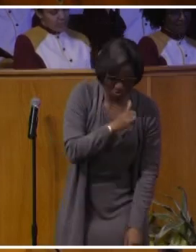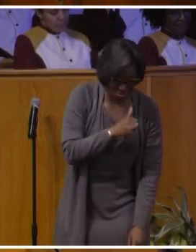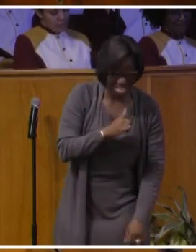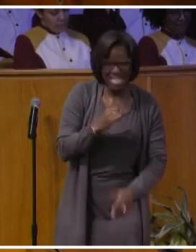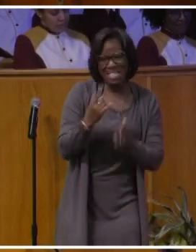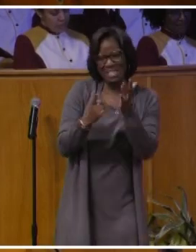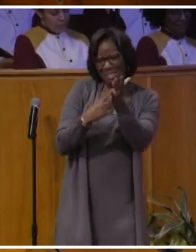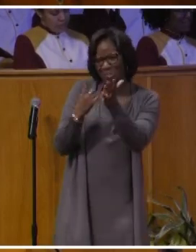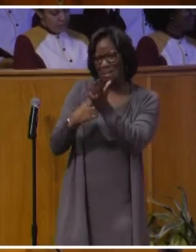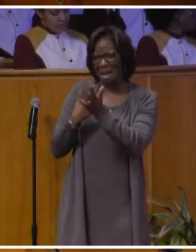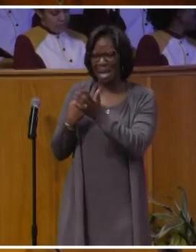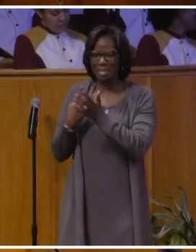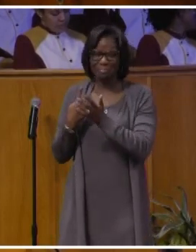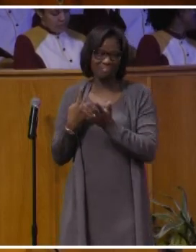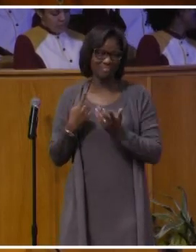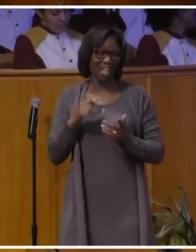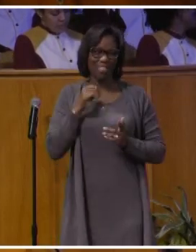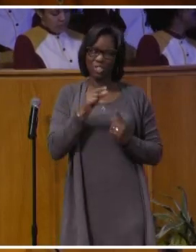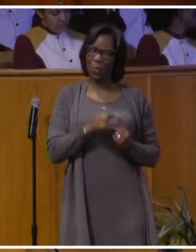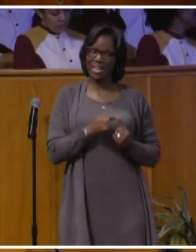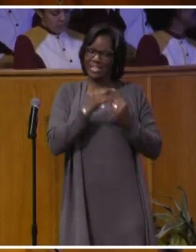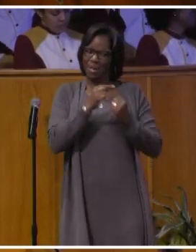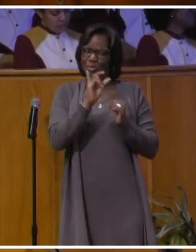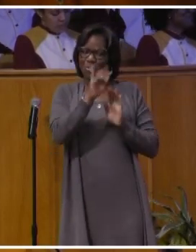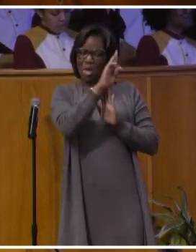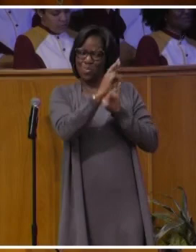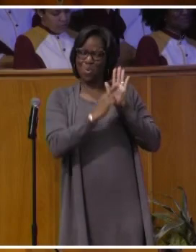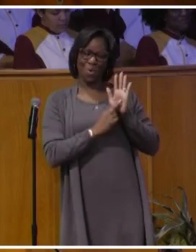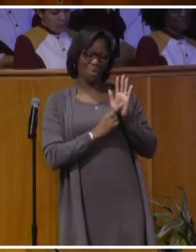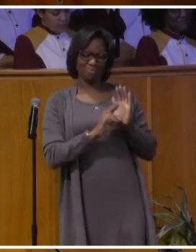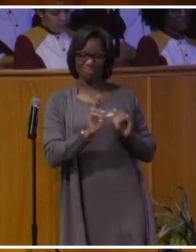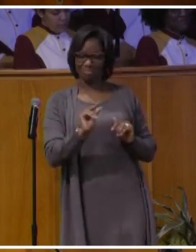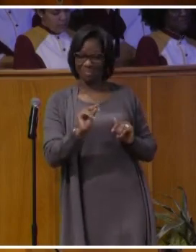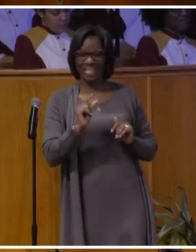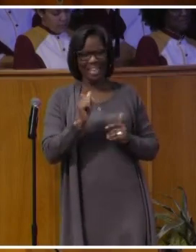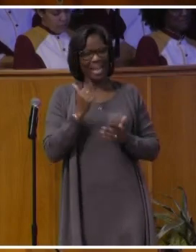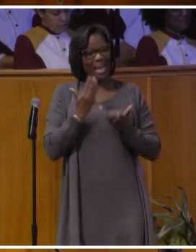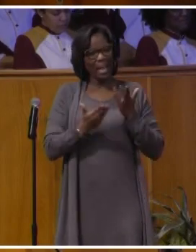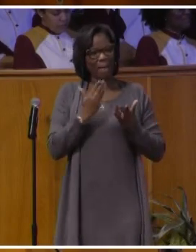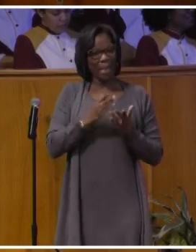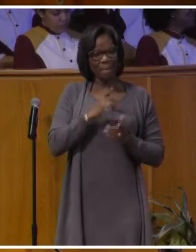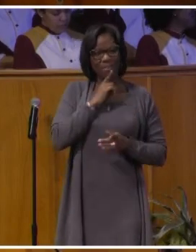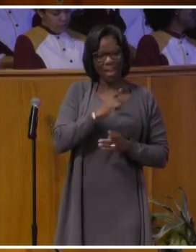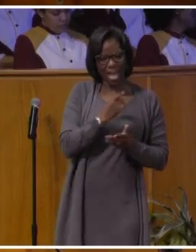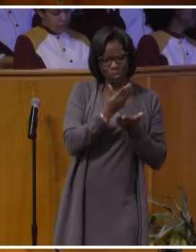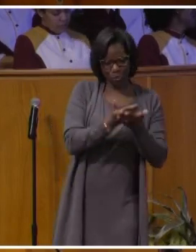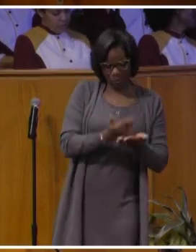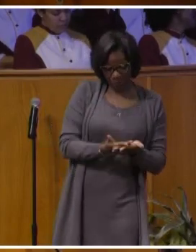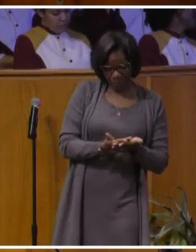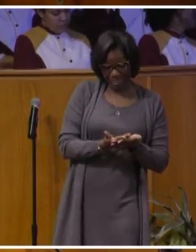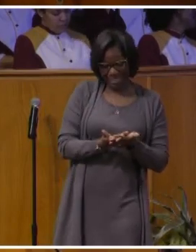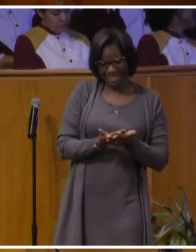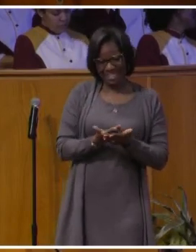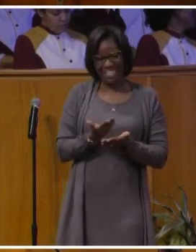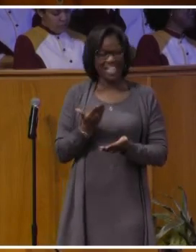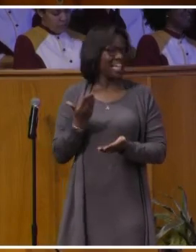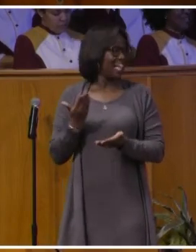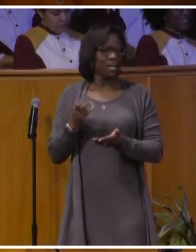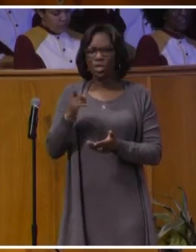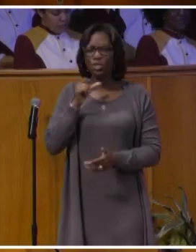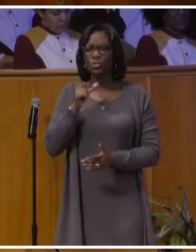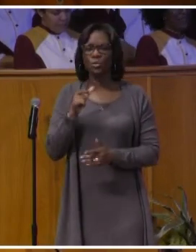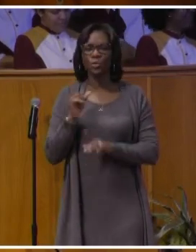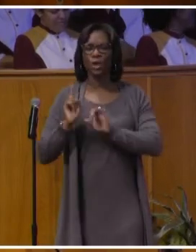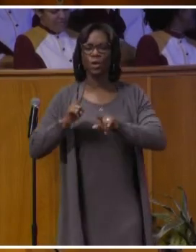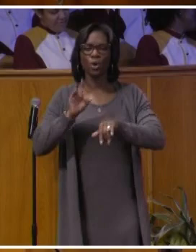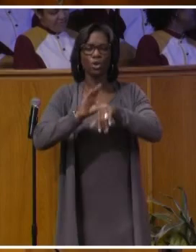sometime. There's no exception to the rule. It may be factual. See, I knew y'all didn't go to church your